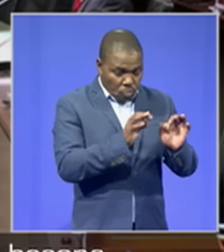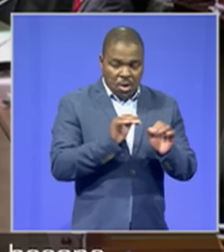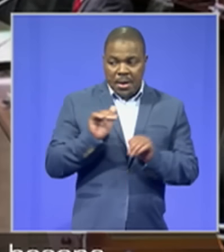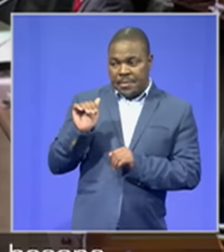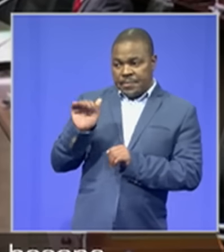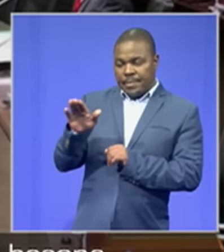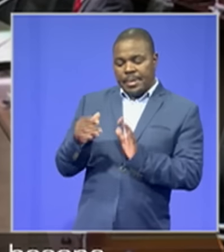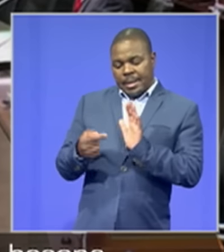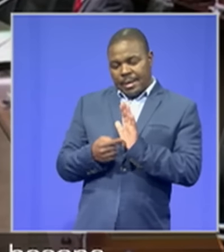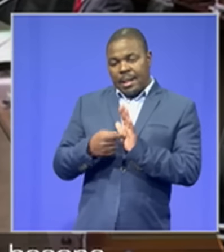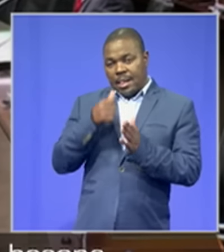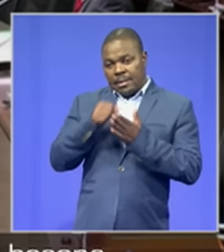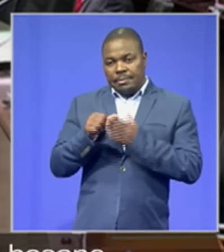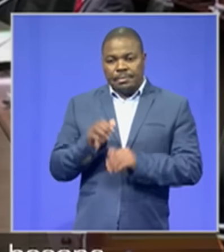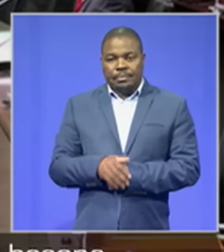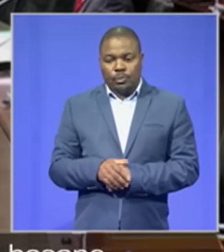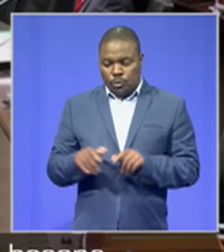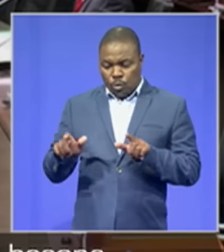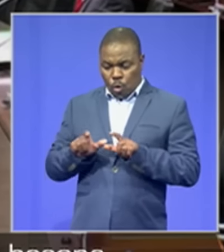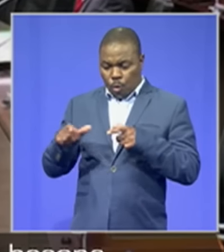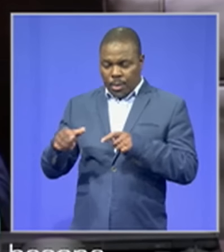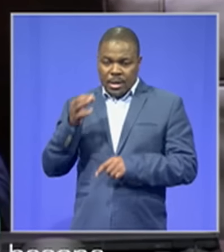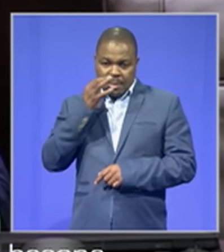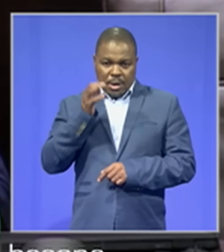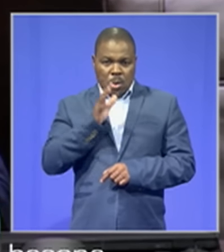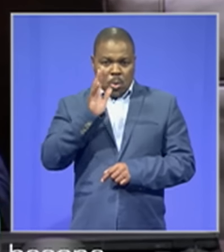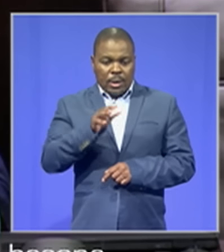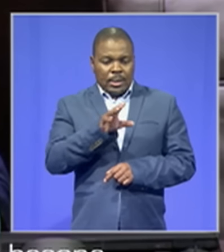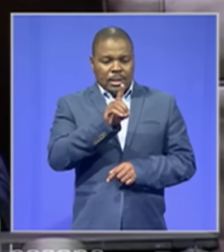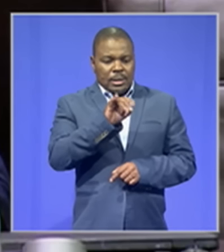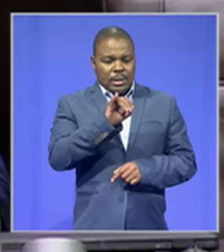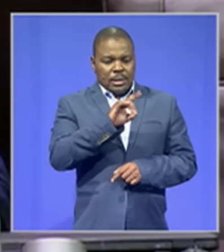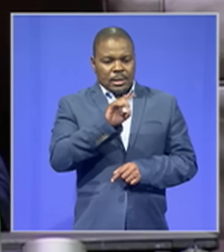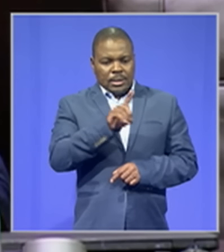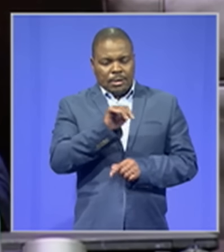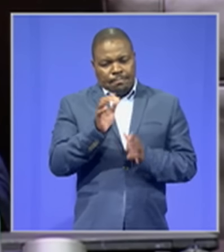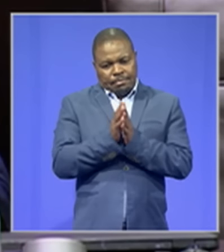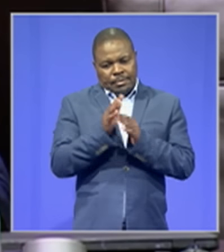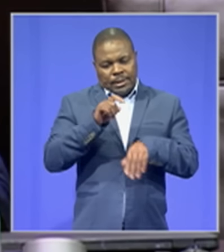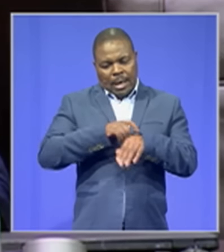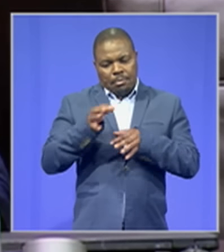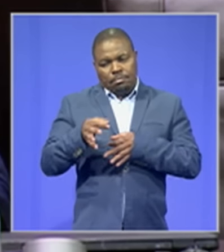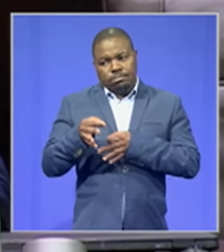sa le jwalo komiti e re e tla kopa kantoro ya Didiza hore e ekeletse nako ya tshebetso.